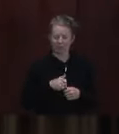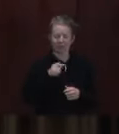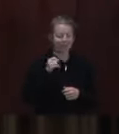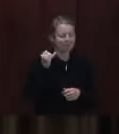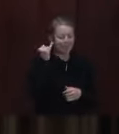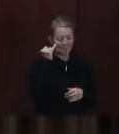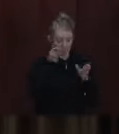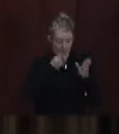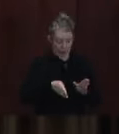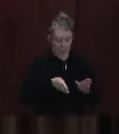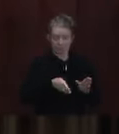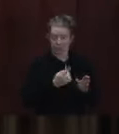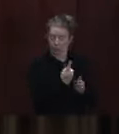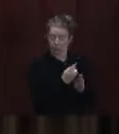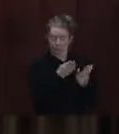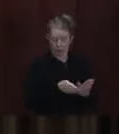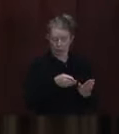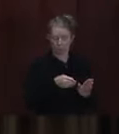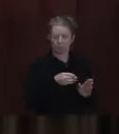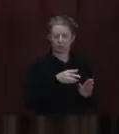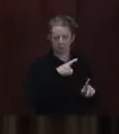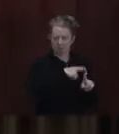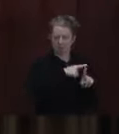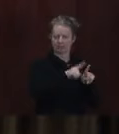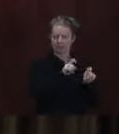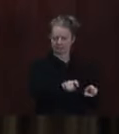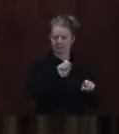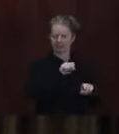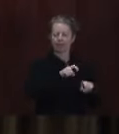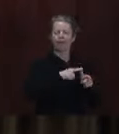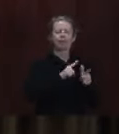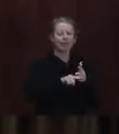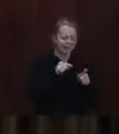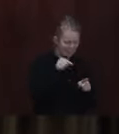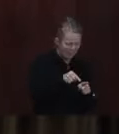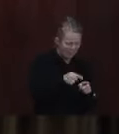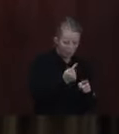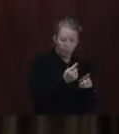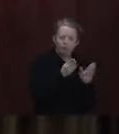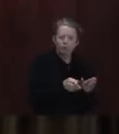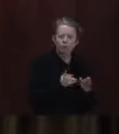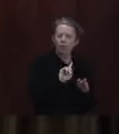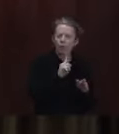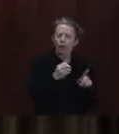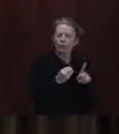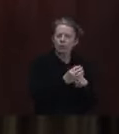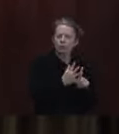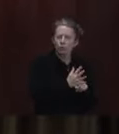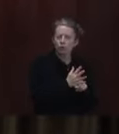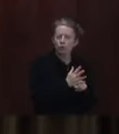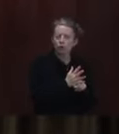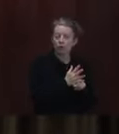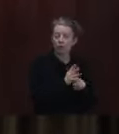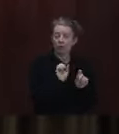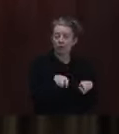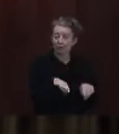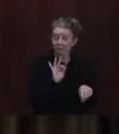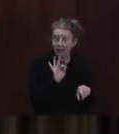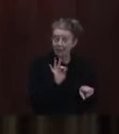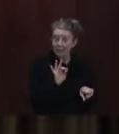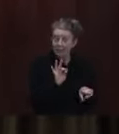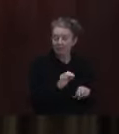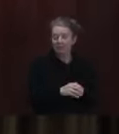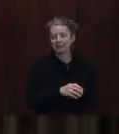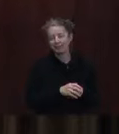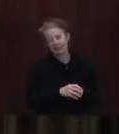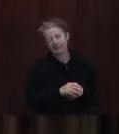then a confirmed positive, is there a way to pull that data out where their known source of exposure was? And I think that's